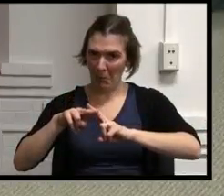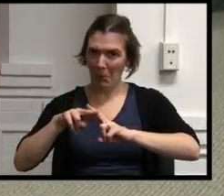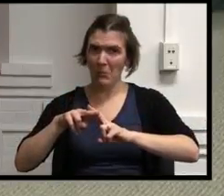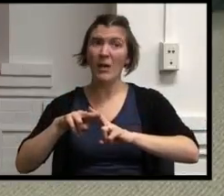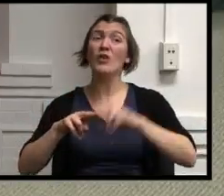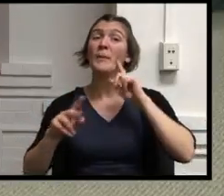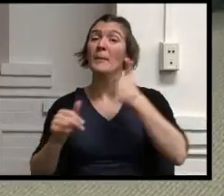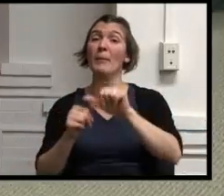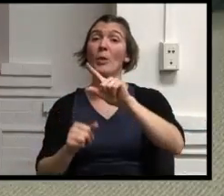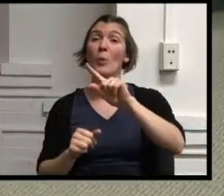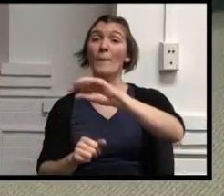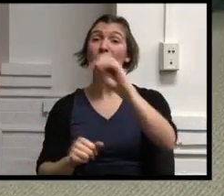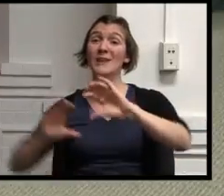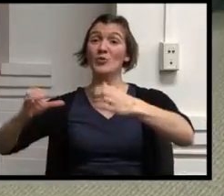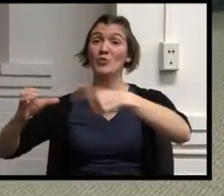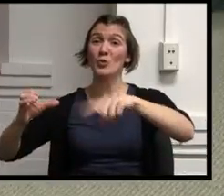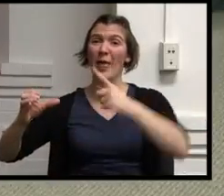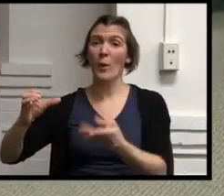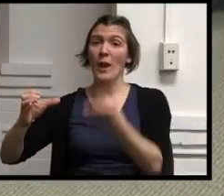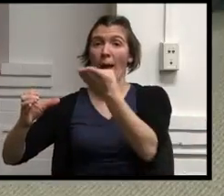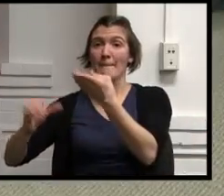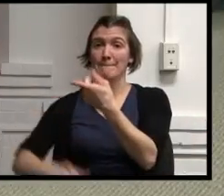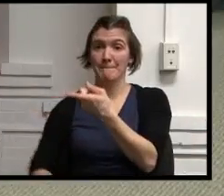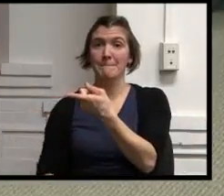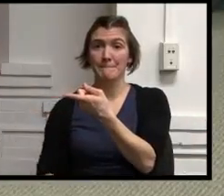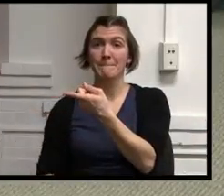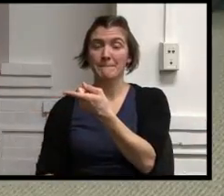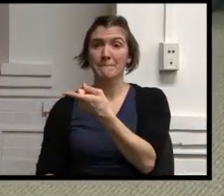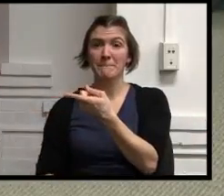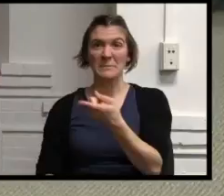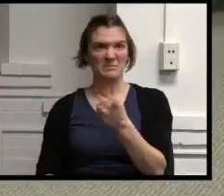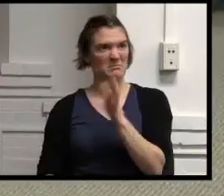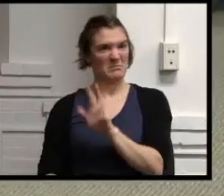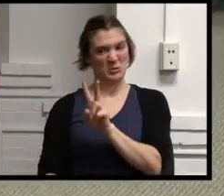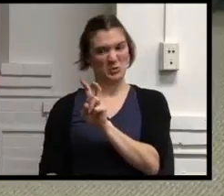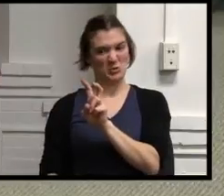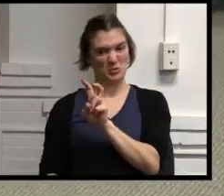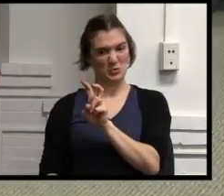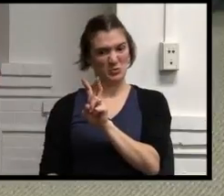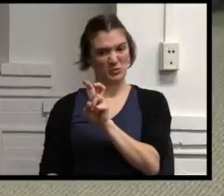money, which brought you, you know, a little over